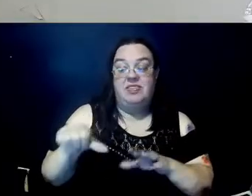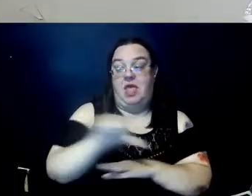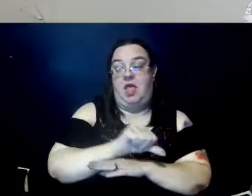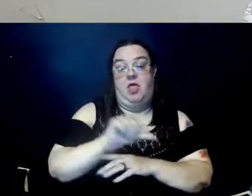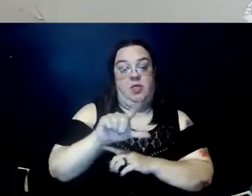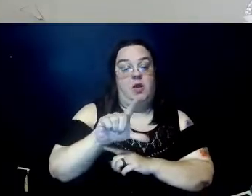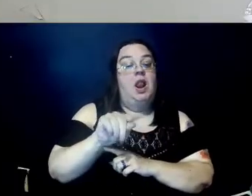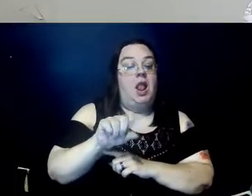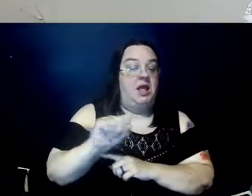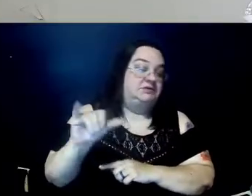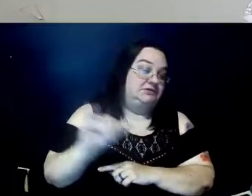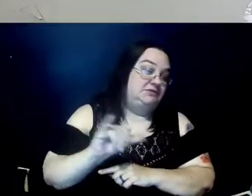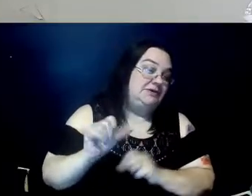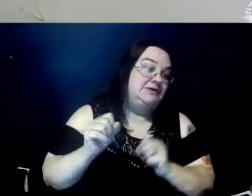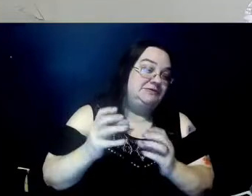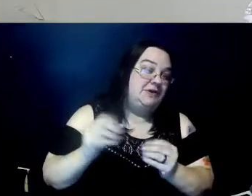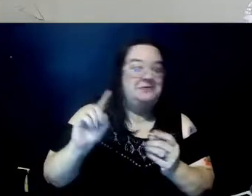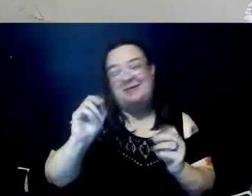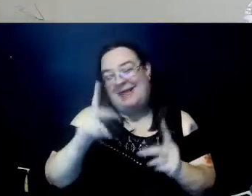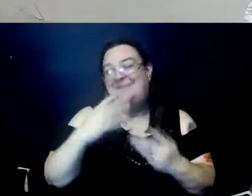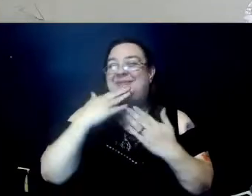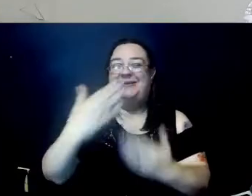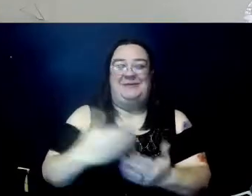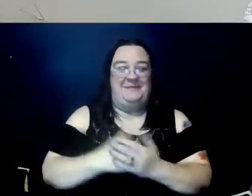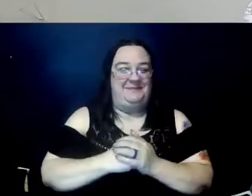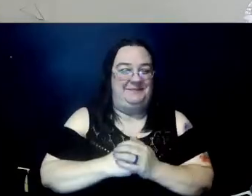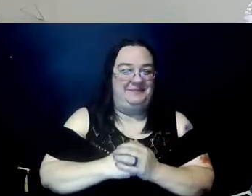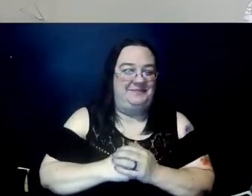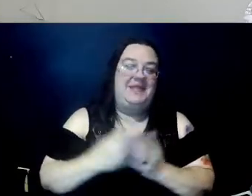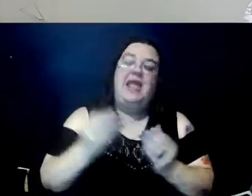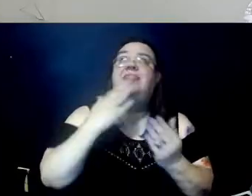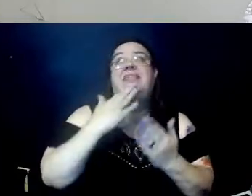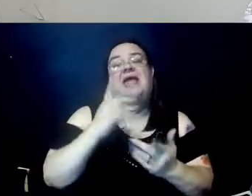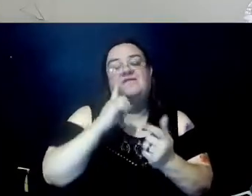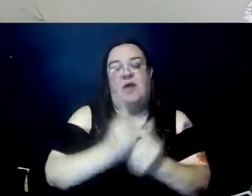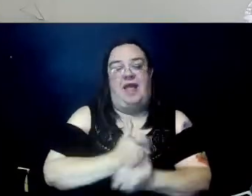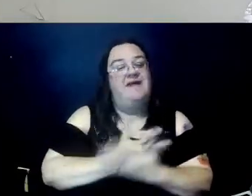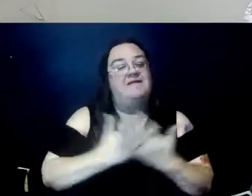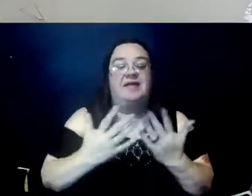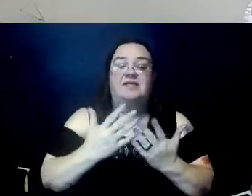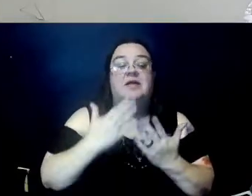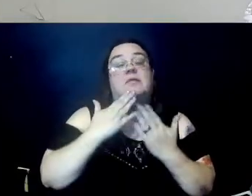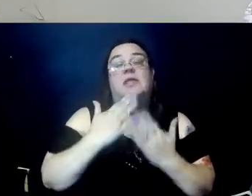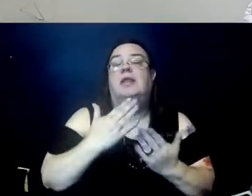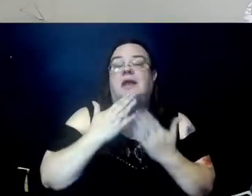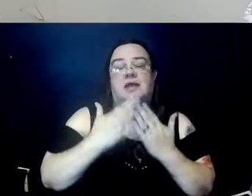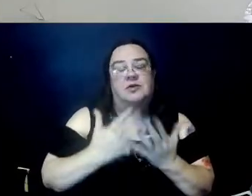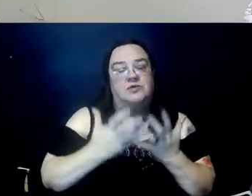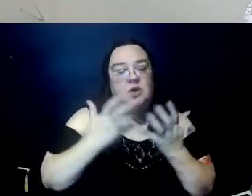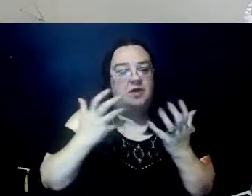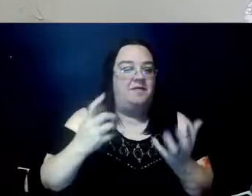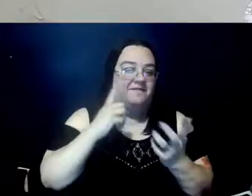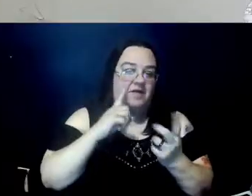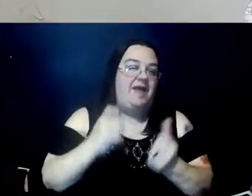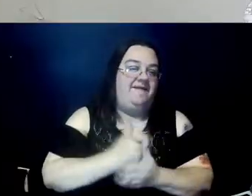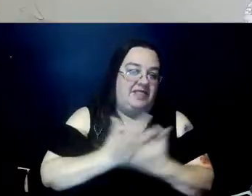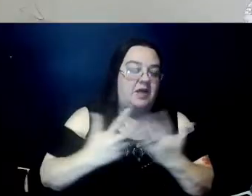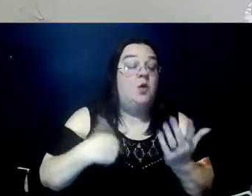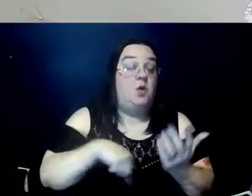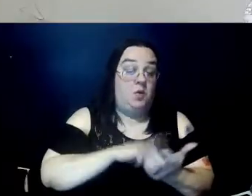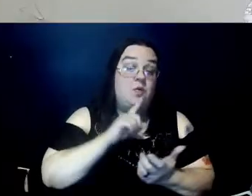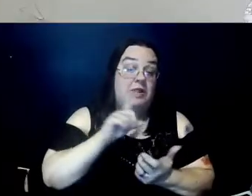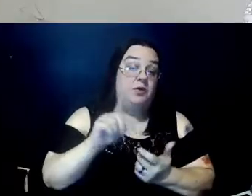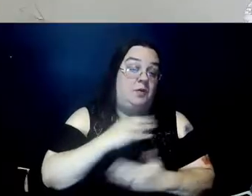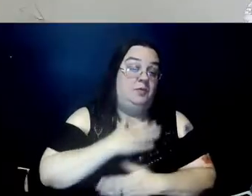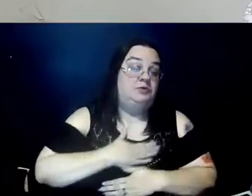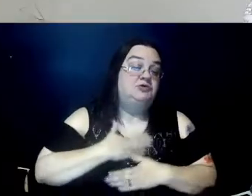too. So, okay, thank you. Thank you. For everything. Thank you so much for everything. We really appreciate